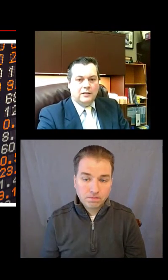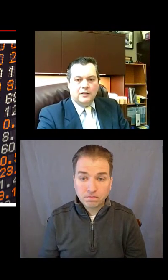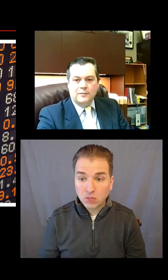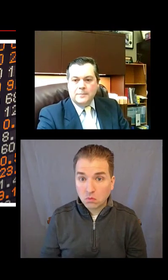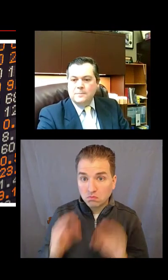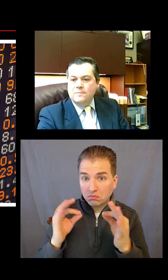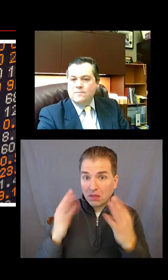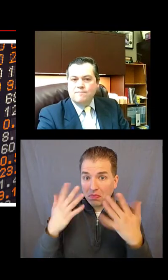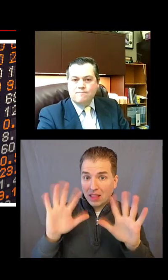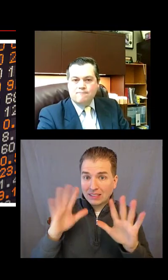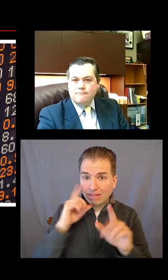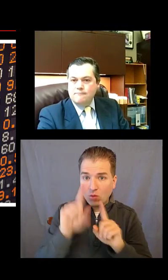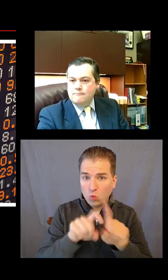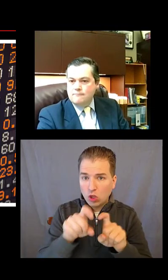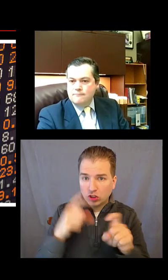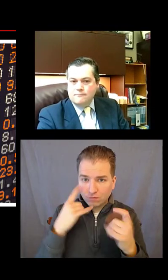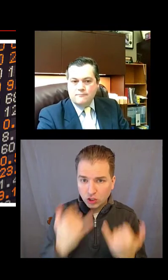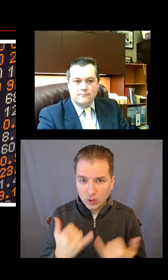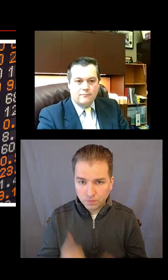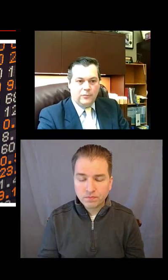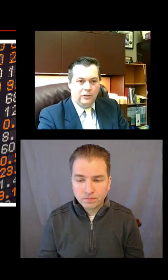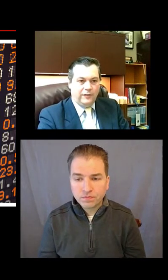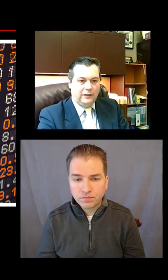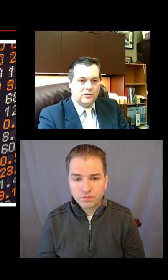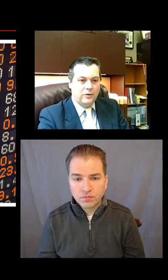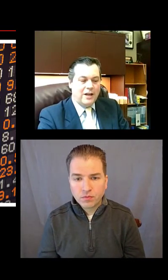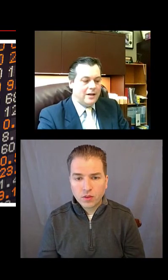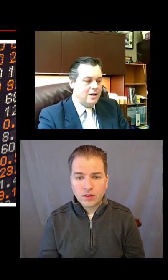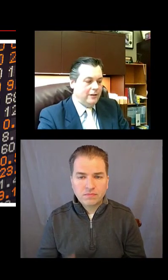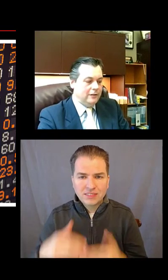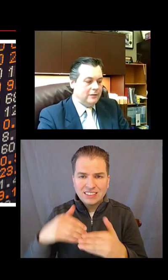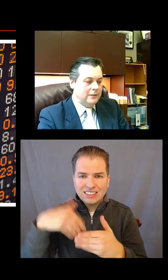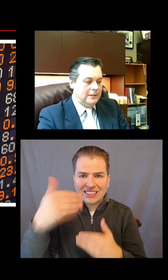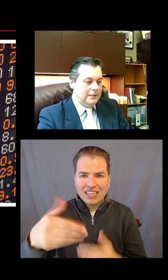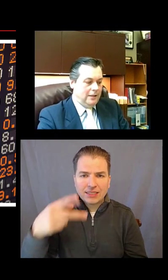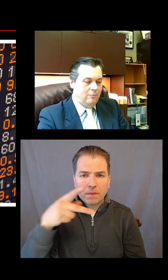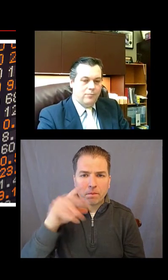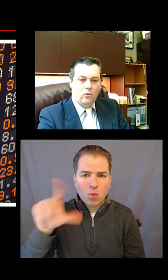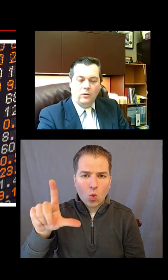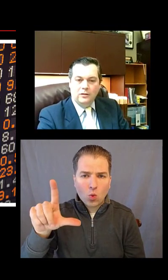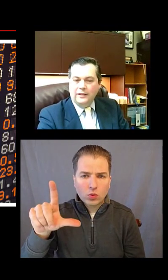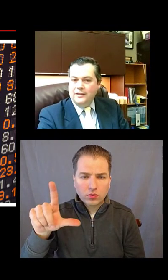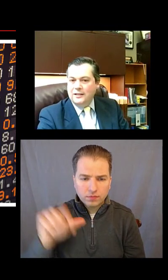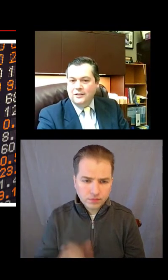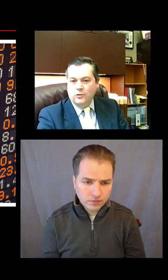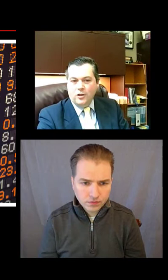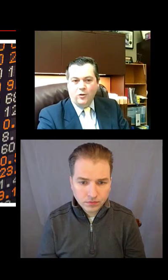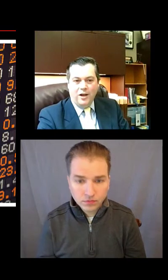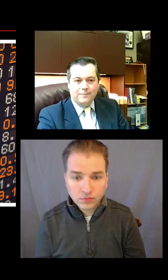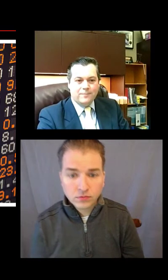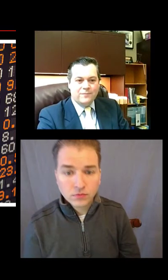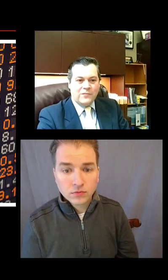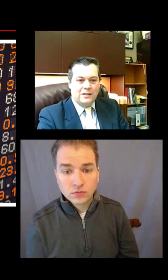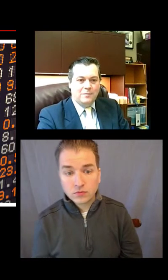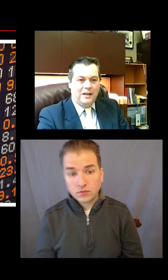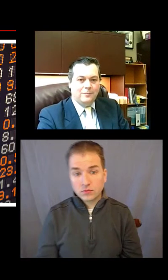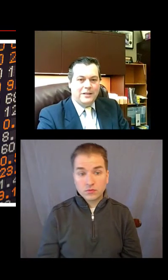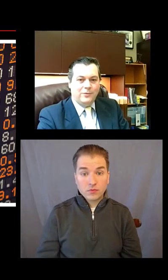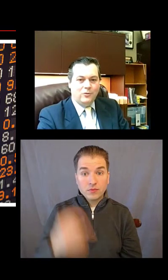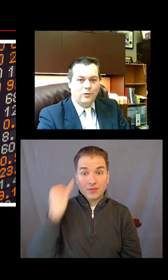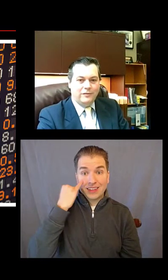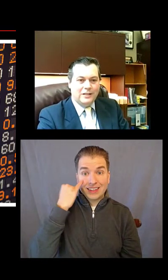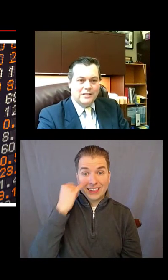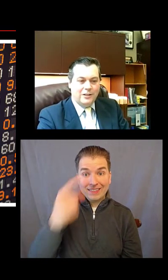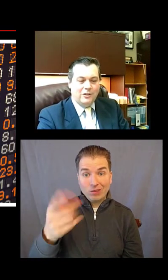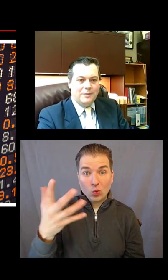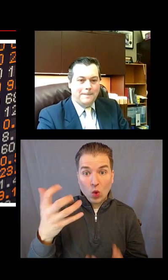Okay, thank you. That's it for right now. Perfect. So we've got another poll, I think, that will go up about